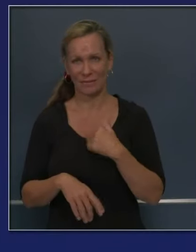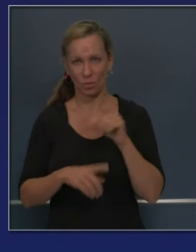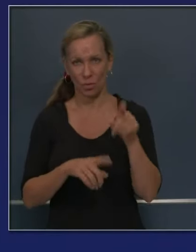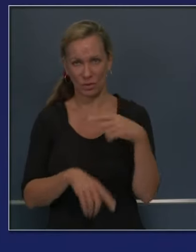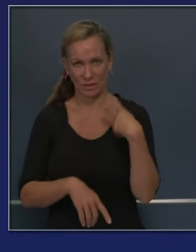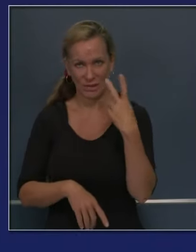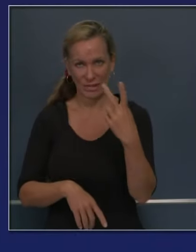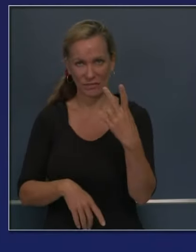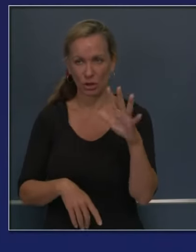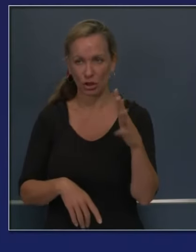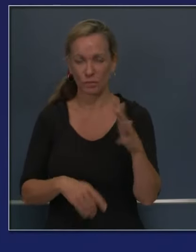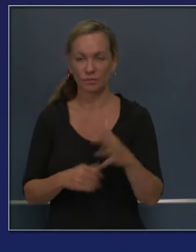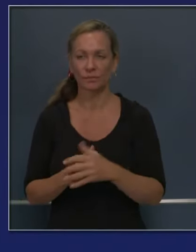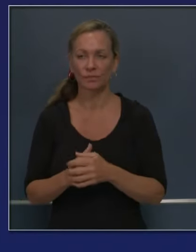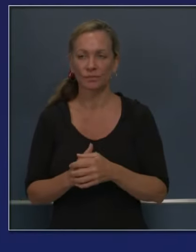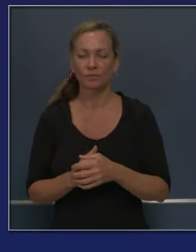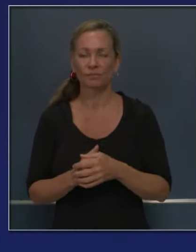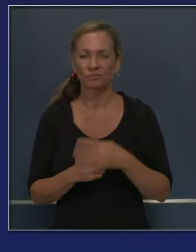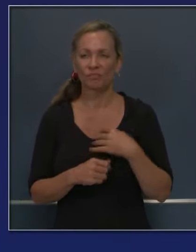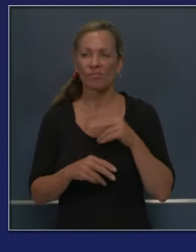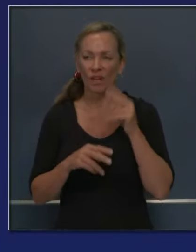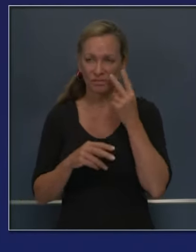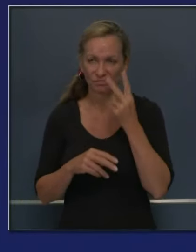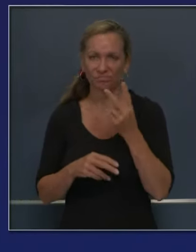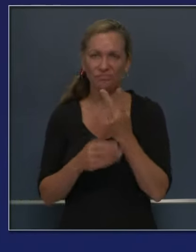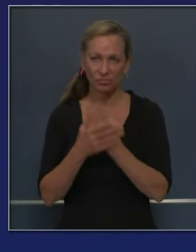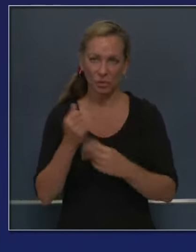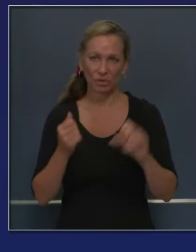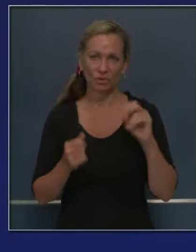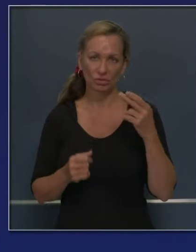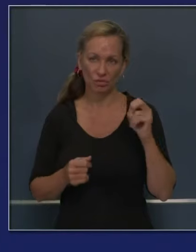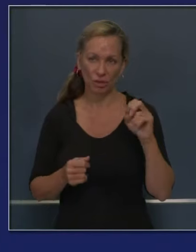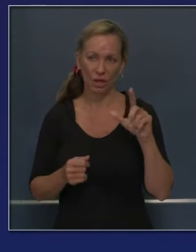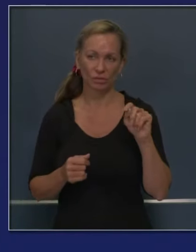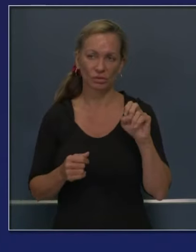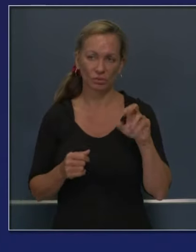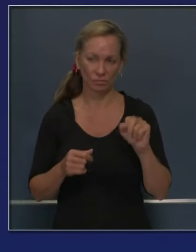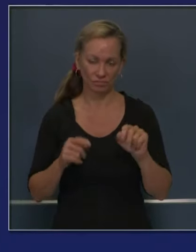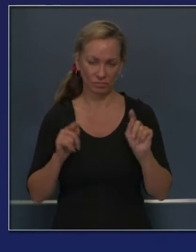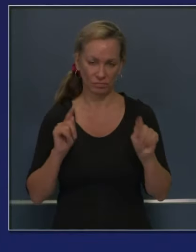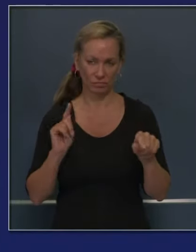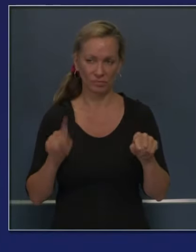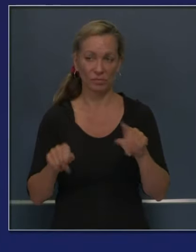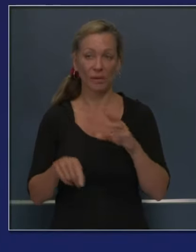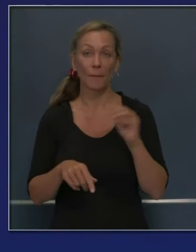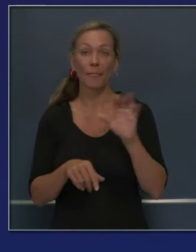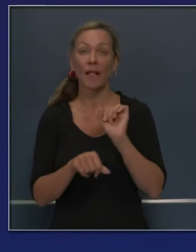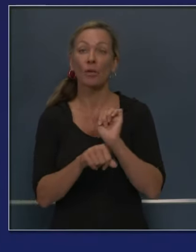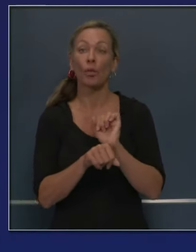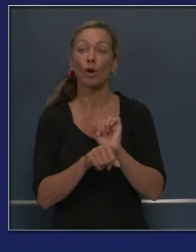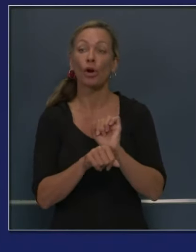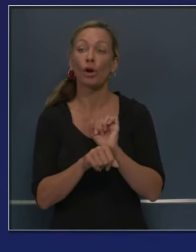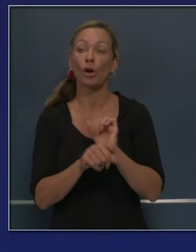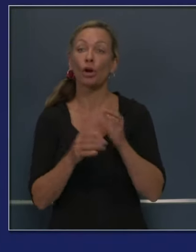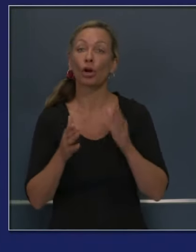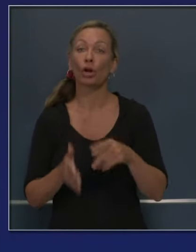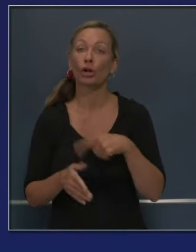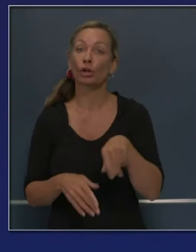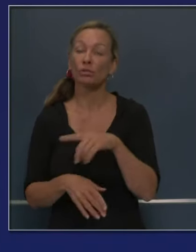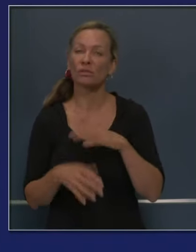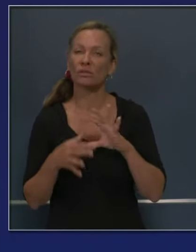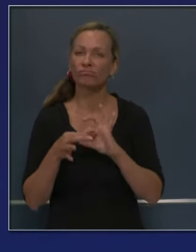those protocols to the working in partnership with local officers, making those public, rather. But